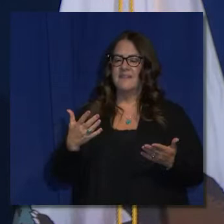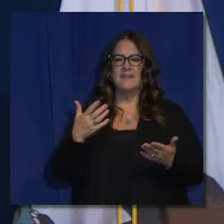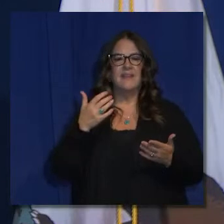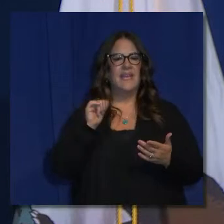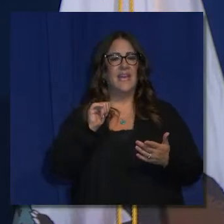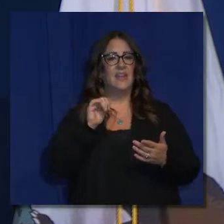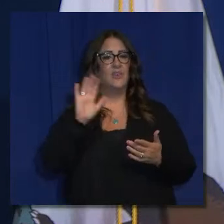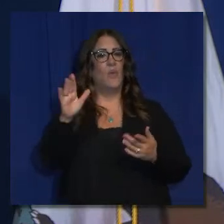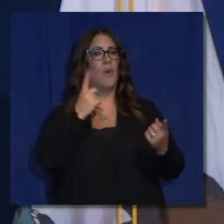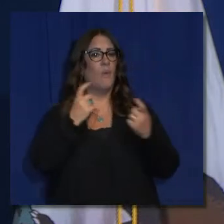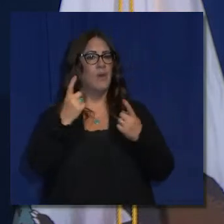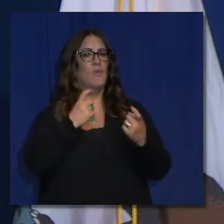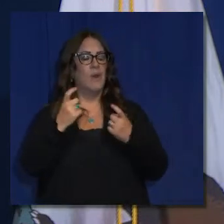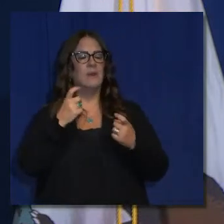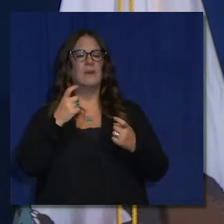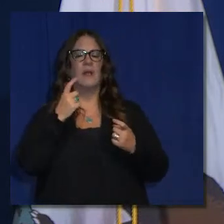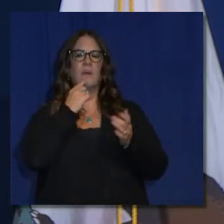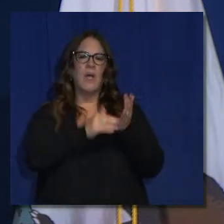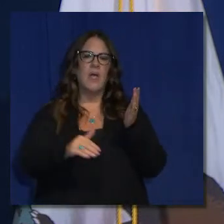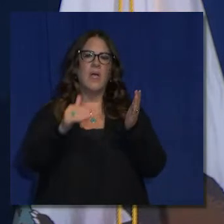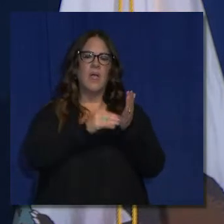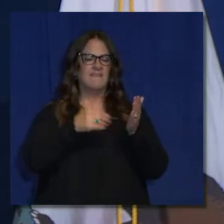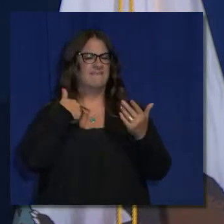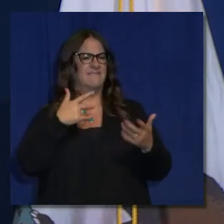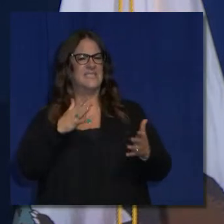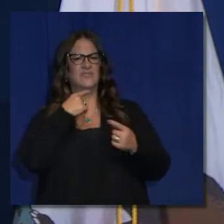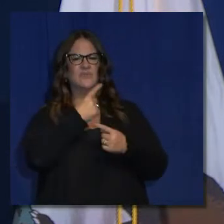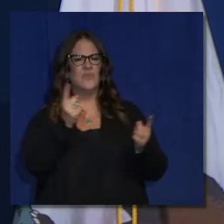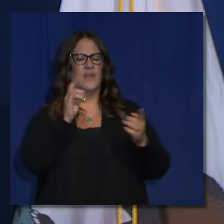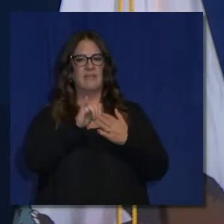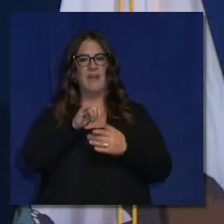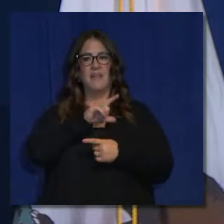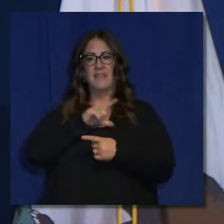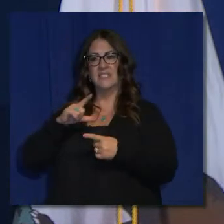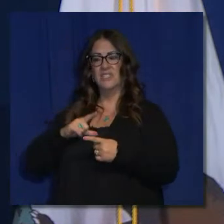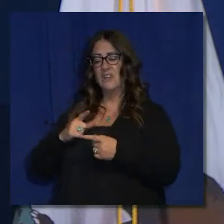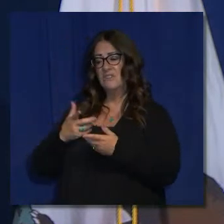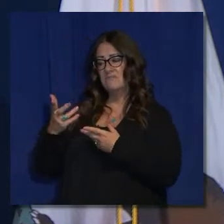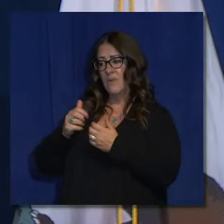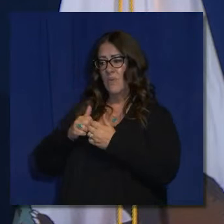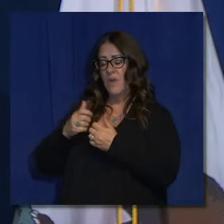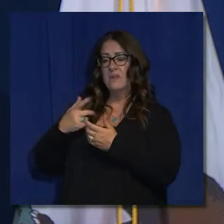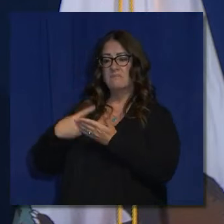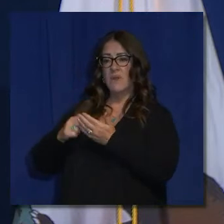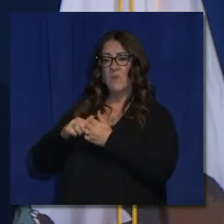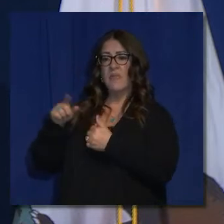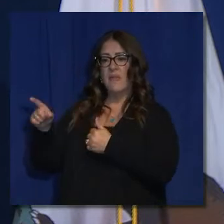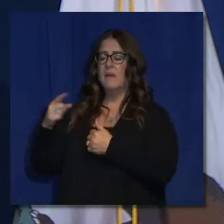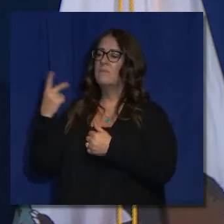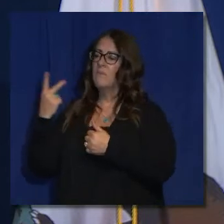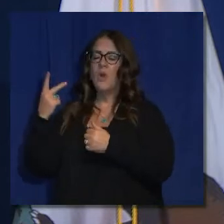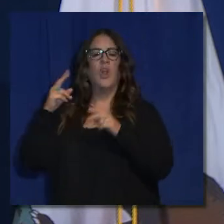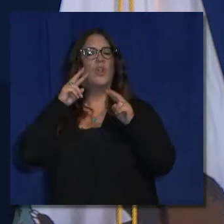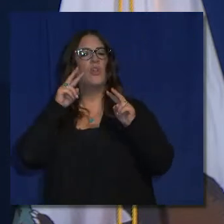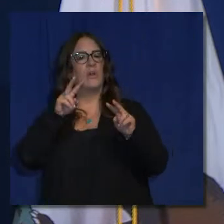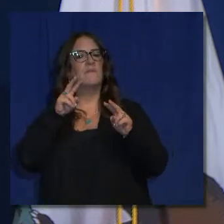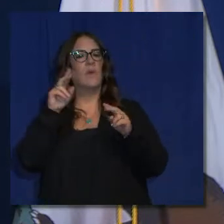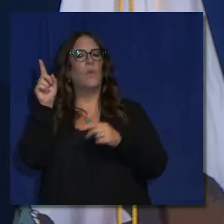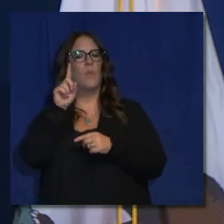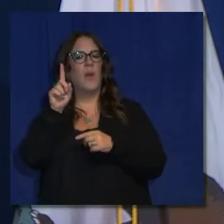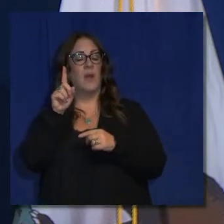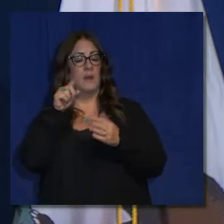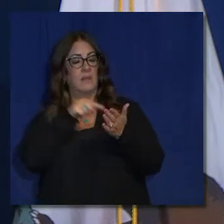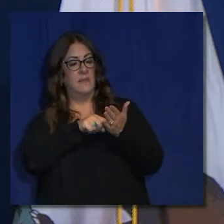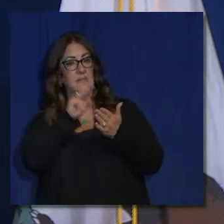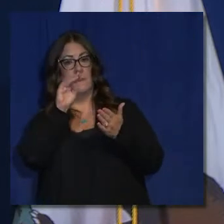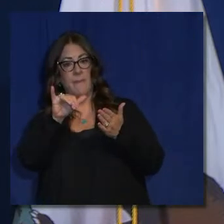I've said it in a half dozen press conferences, that the legislature and in private with the legislative leaders, we're looking forward to where the May